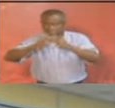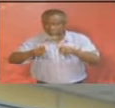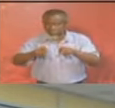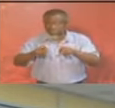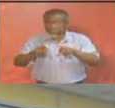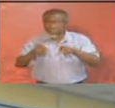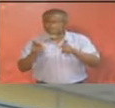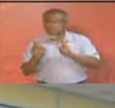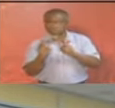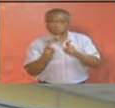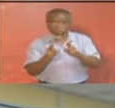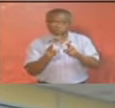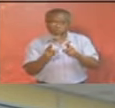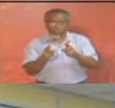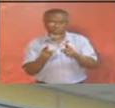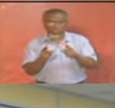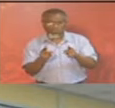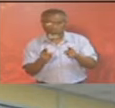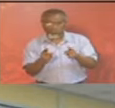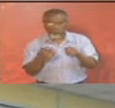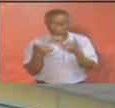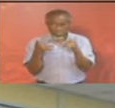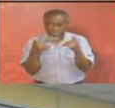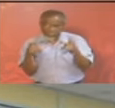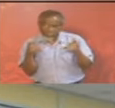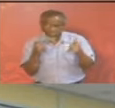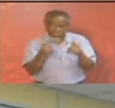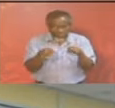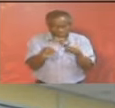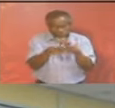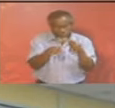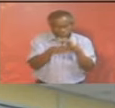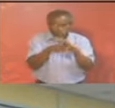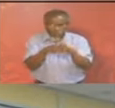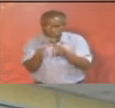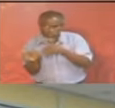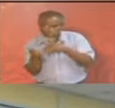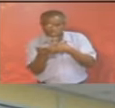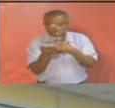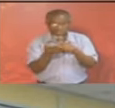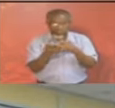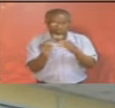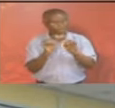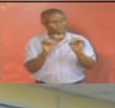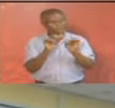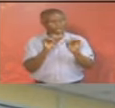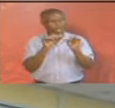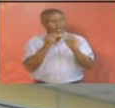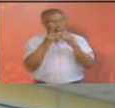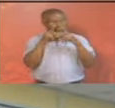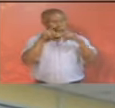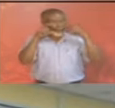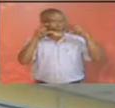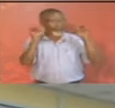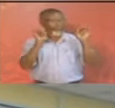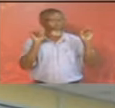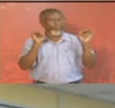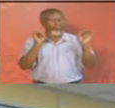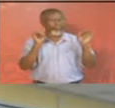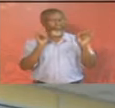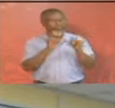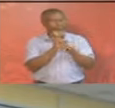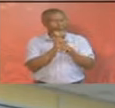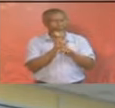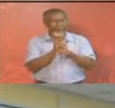sport and they're not wearing face masks and so on. So I was wondering whether or not you are noticing